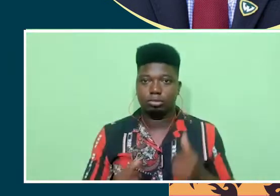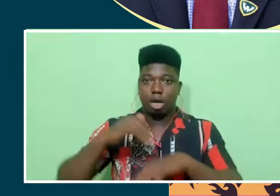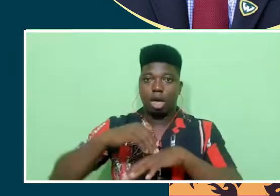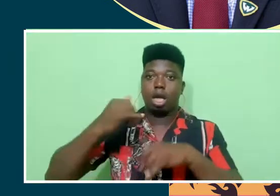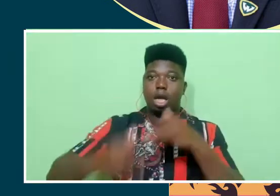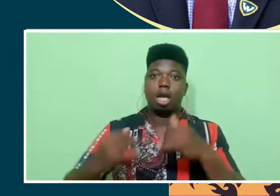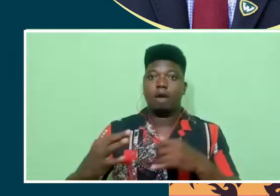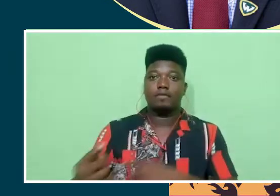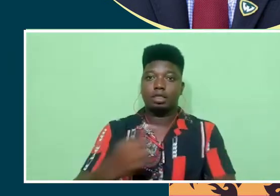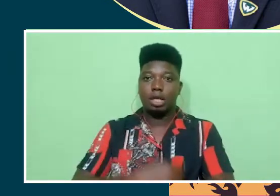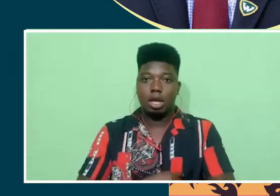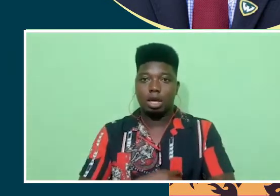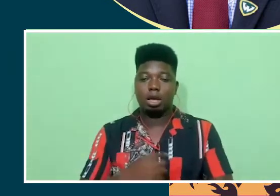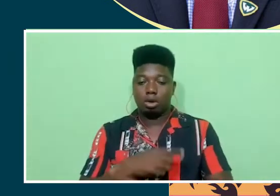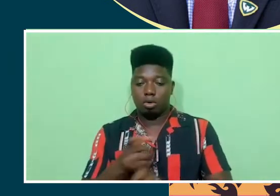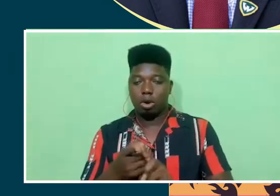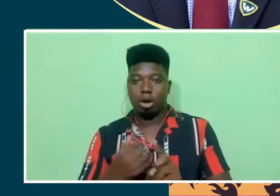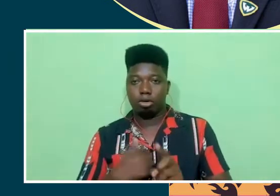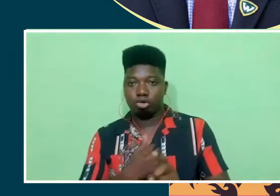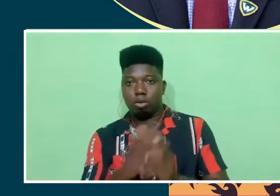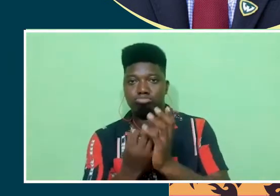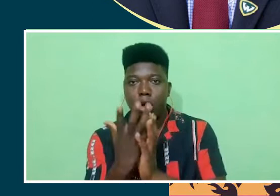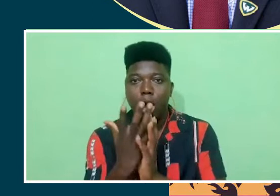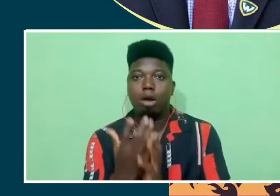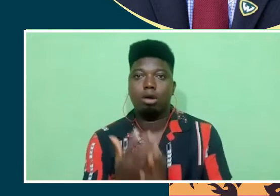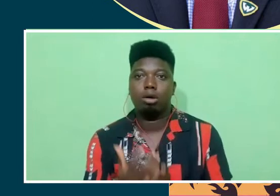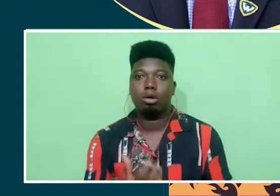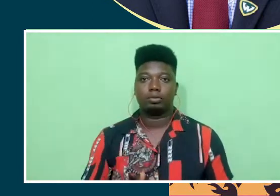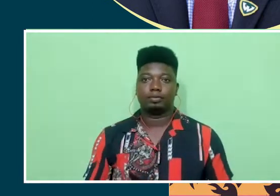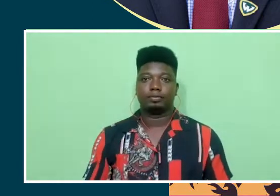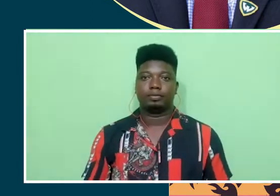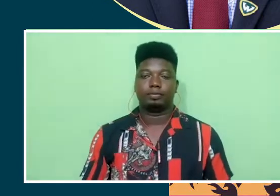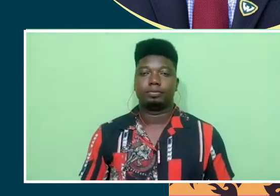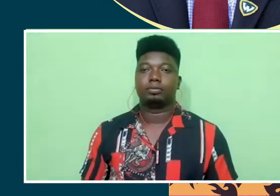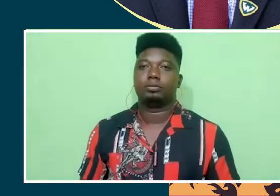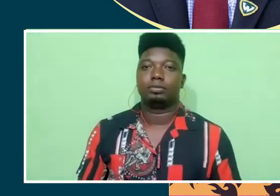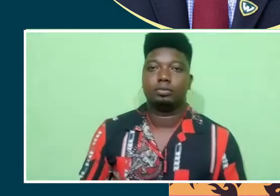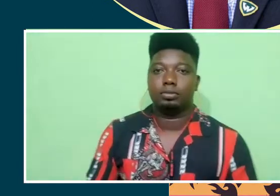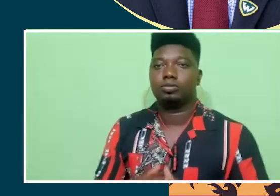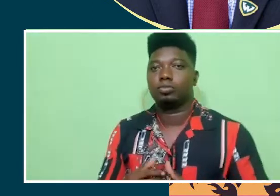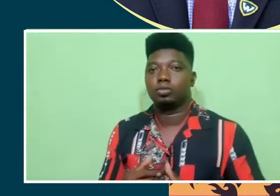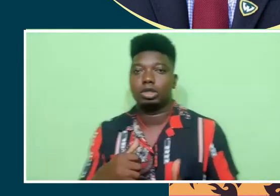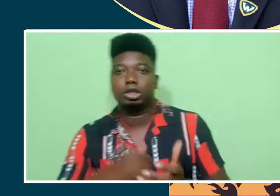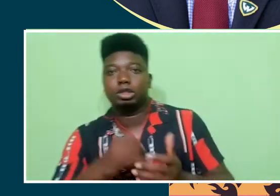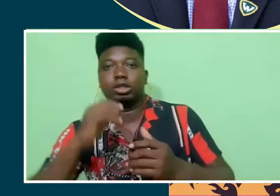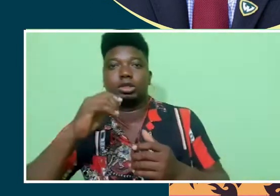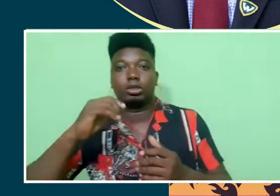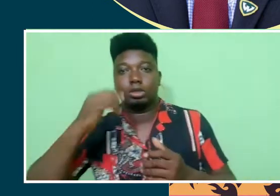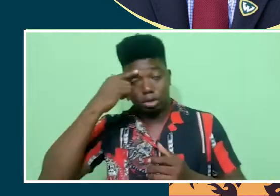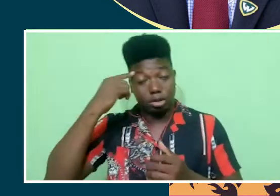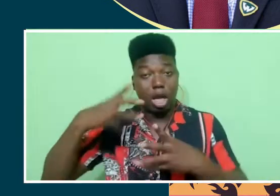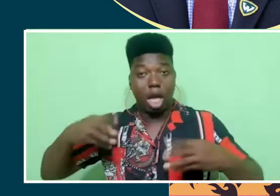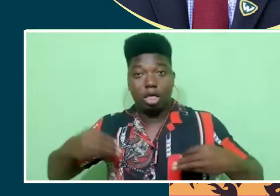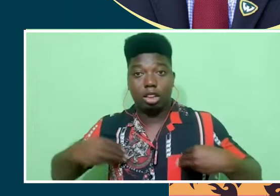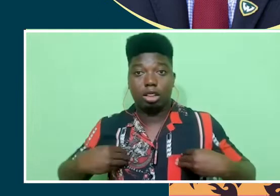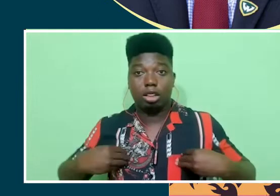when you're a fully fledged man, they expect you to behave in a certain way. Wow, this has been embedded in